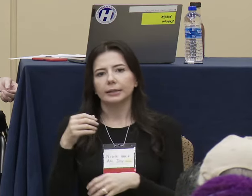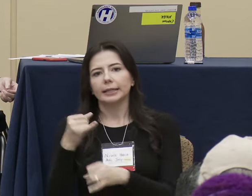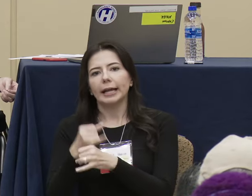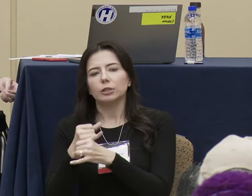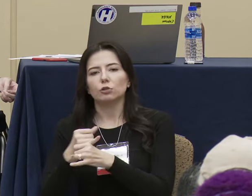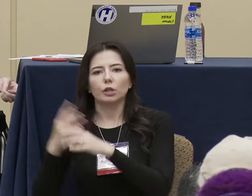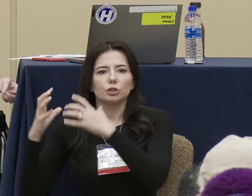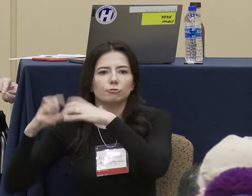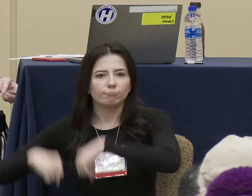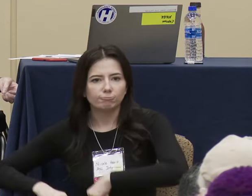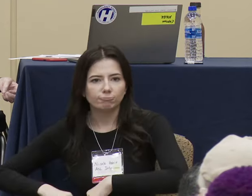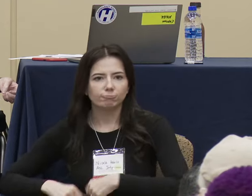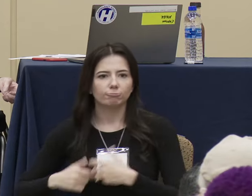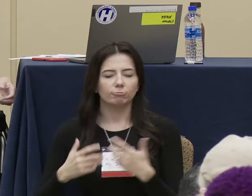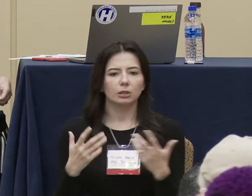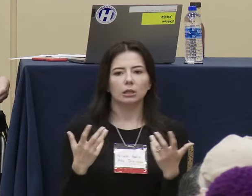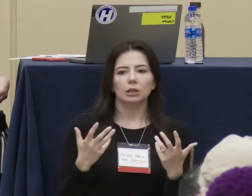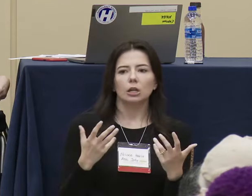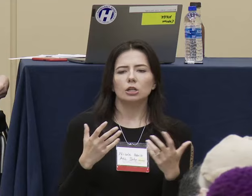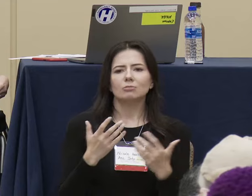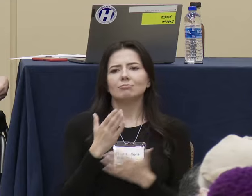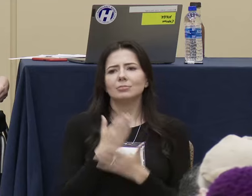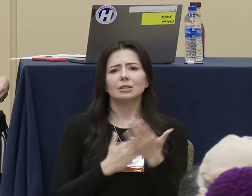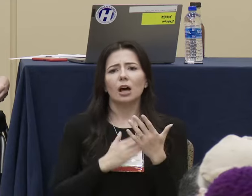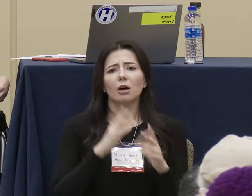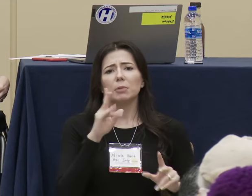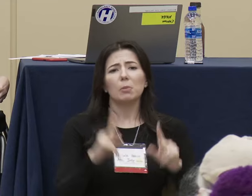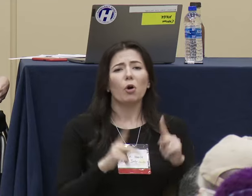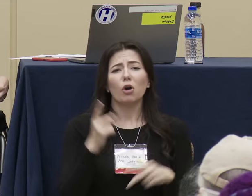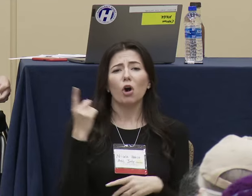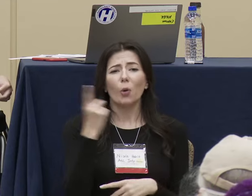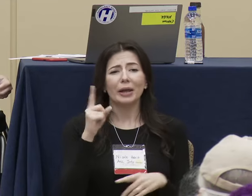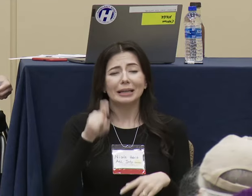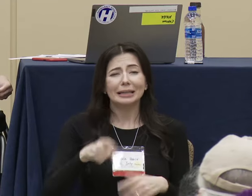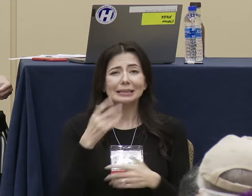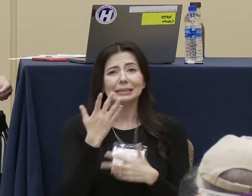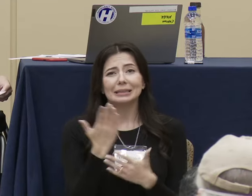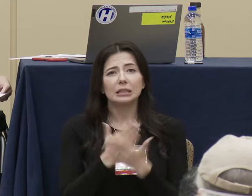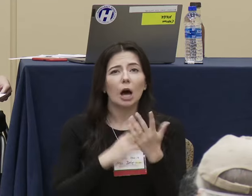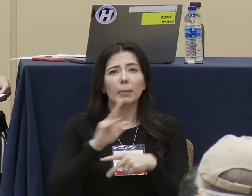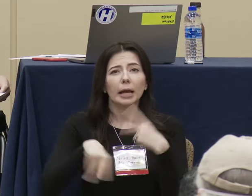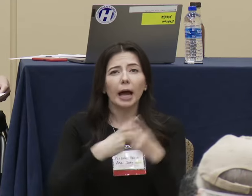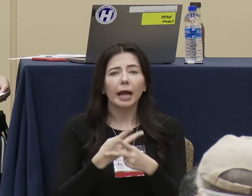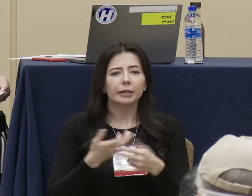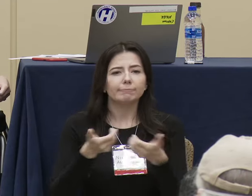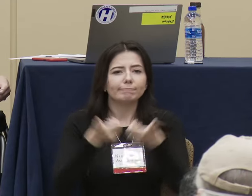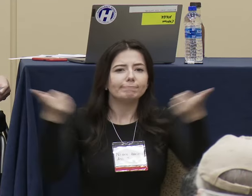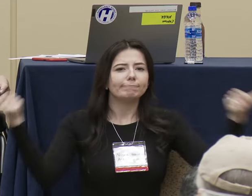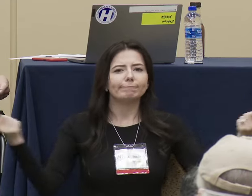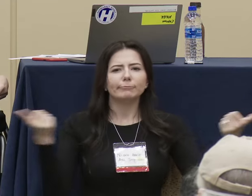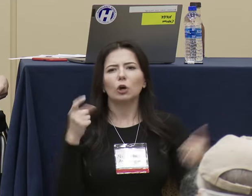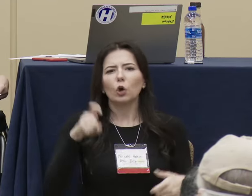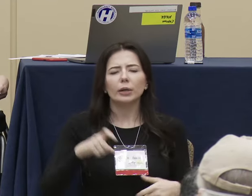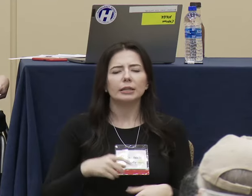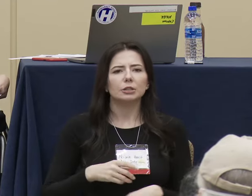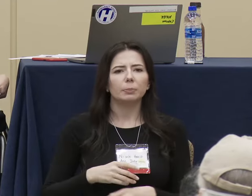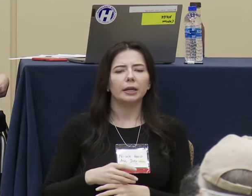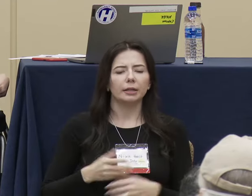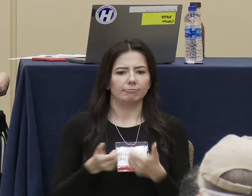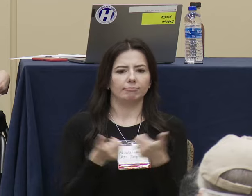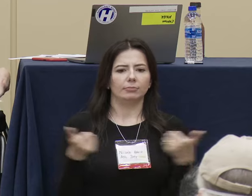that certain people are always going to need some kind of segregation. They're always going to need to be restrained. Some